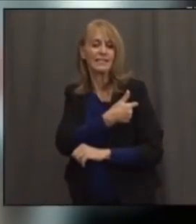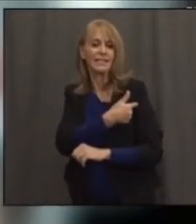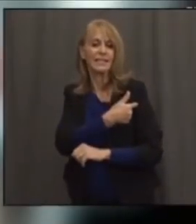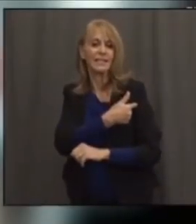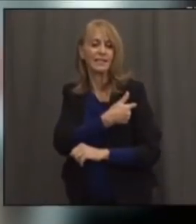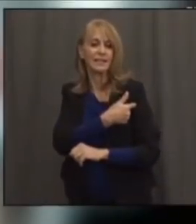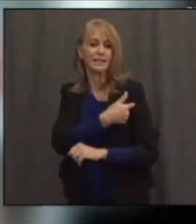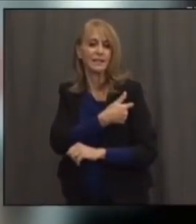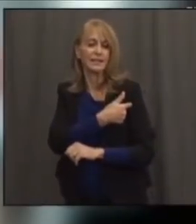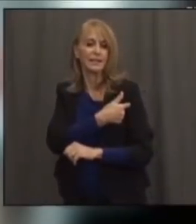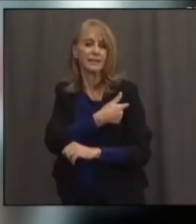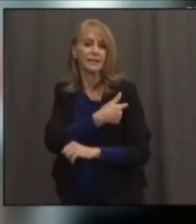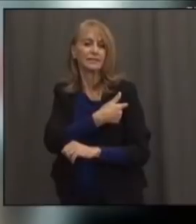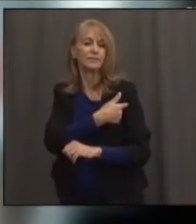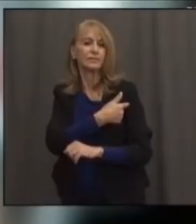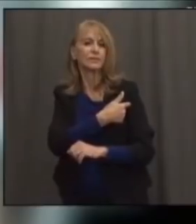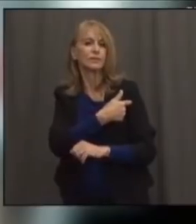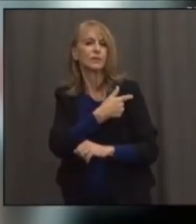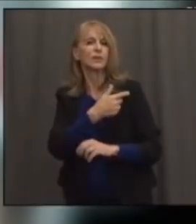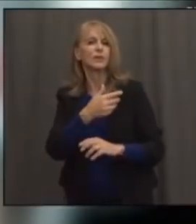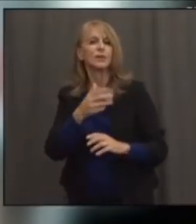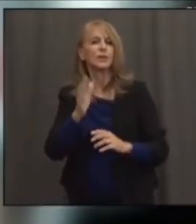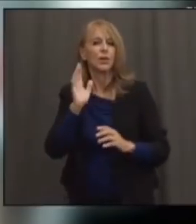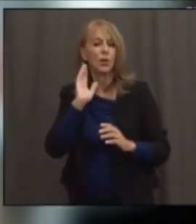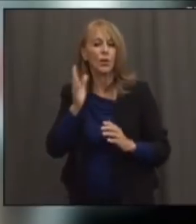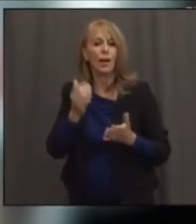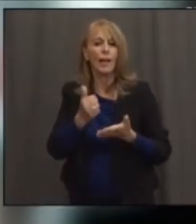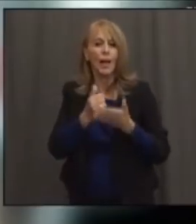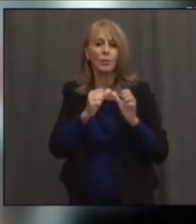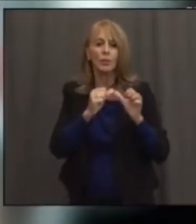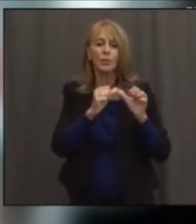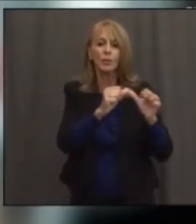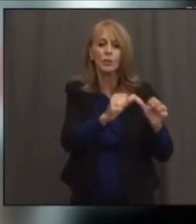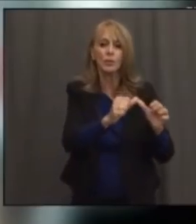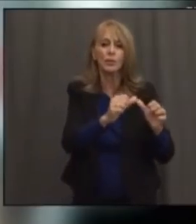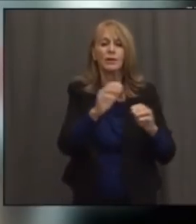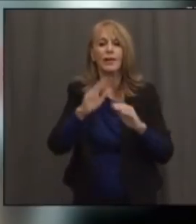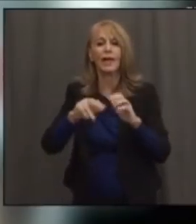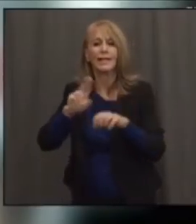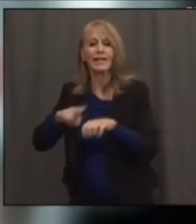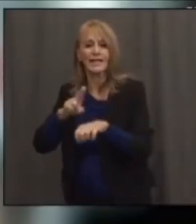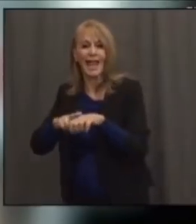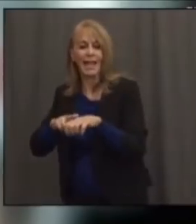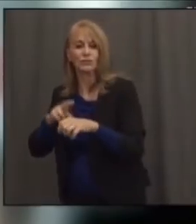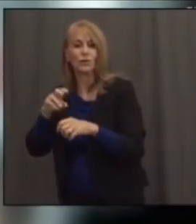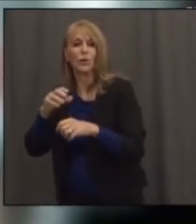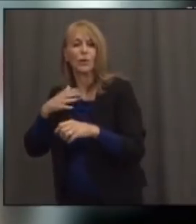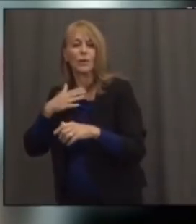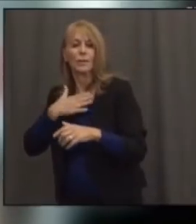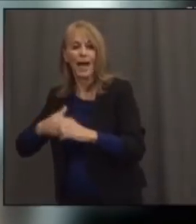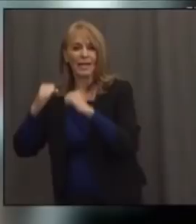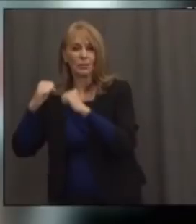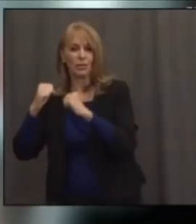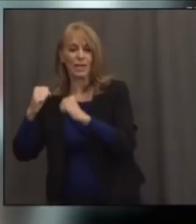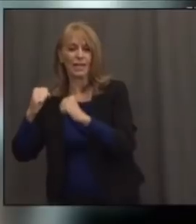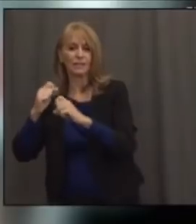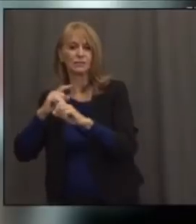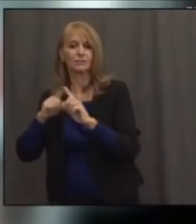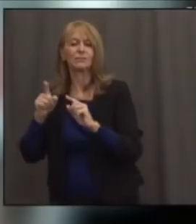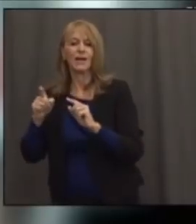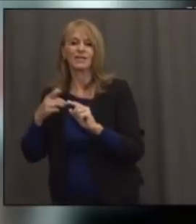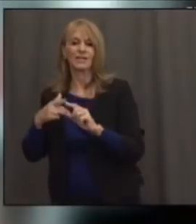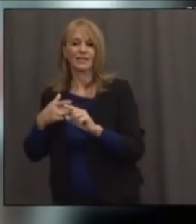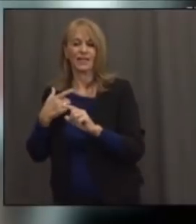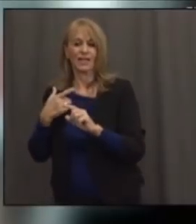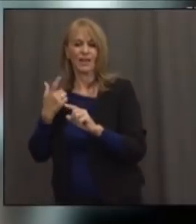confer a more durable immunity than natural infection, but natural infection should still be a proxy for how our